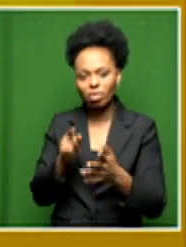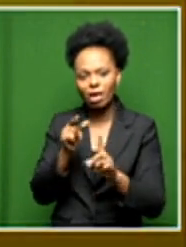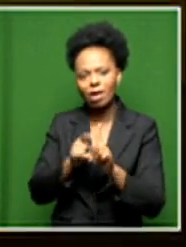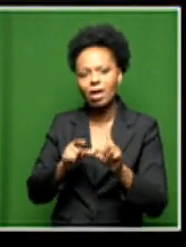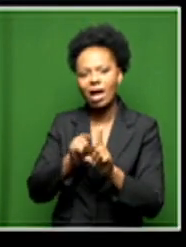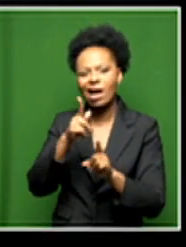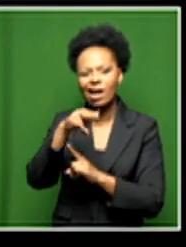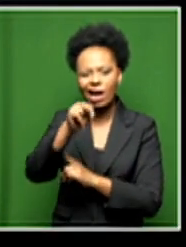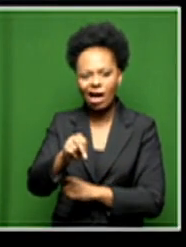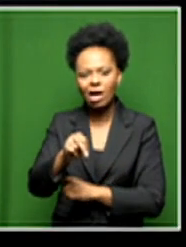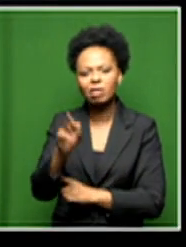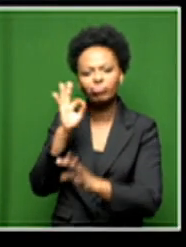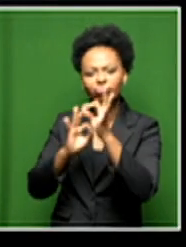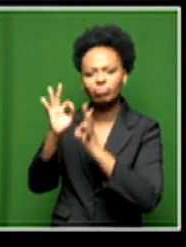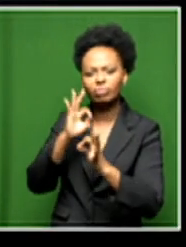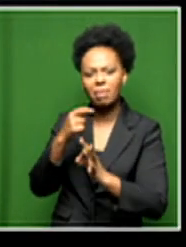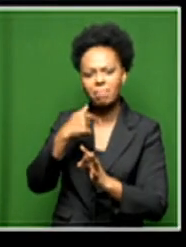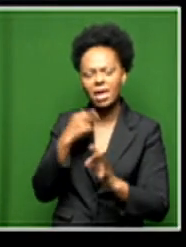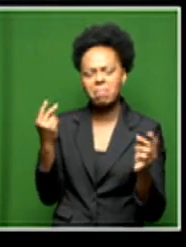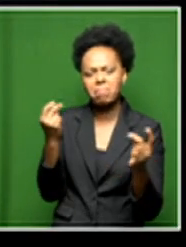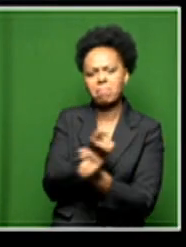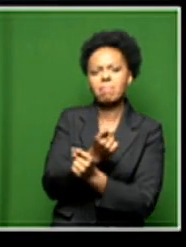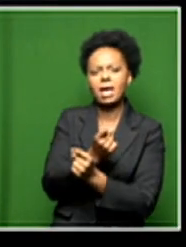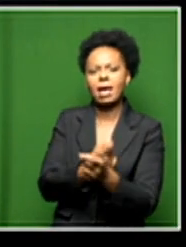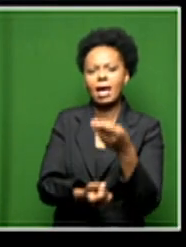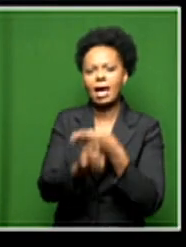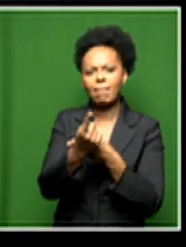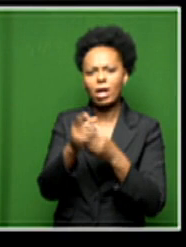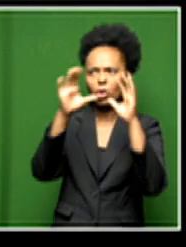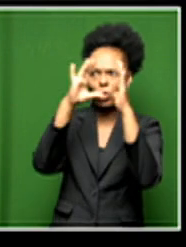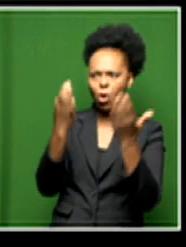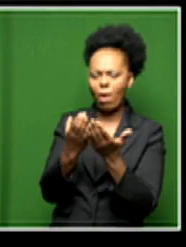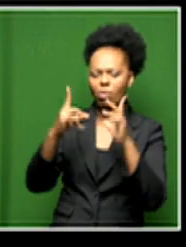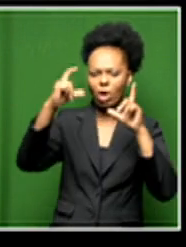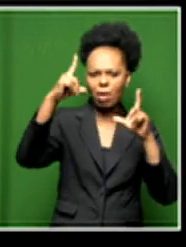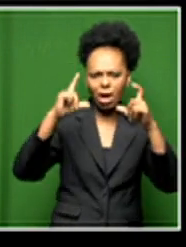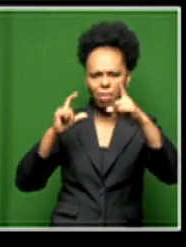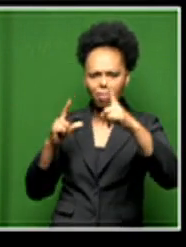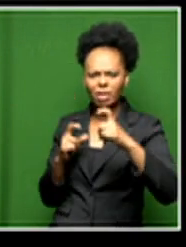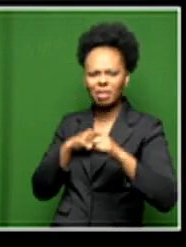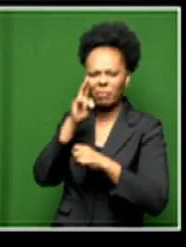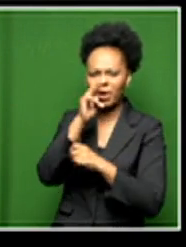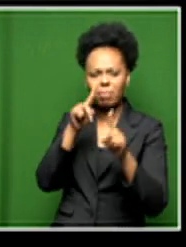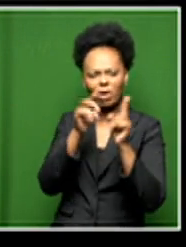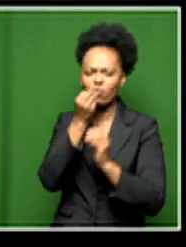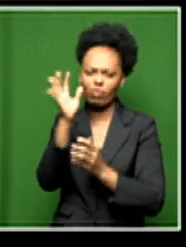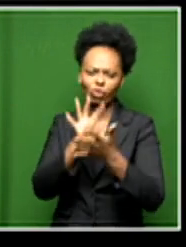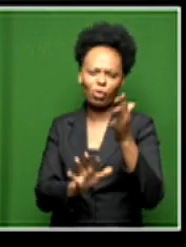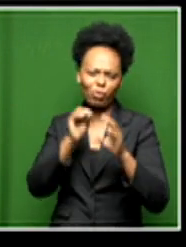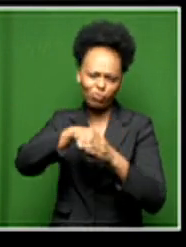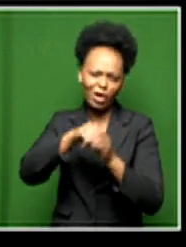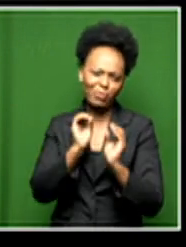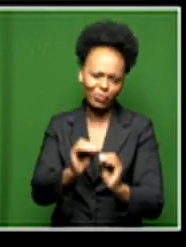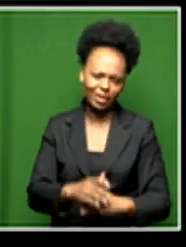We've been discussing her latest book titled How I Accidentally Became a Global Stock Photo and Other Strange and Wonderful Stories.